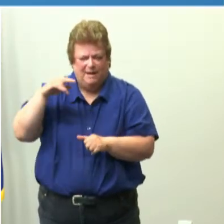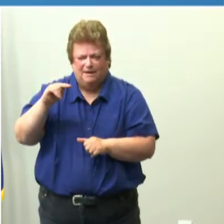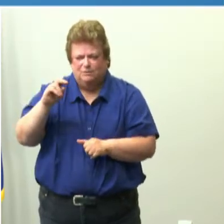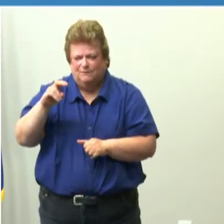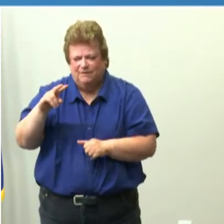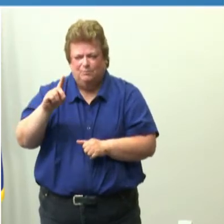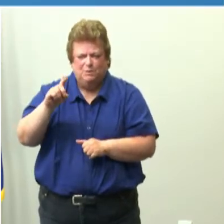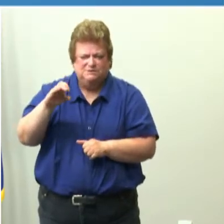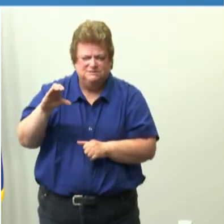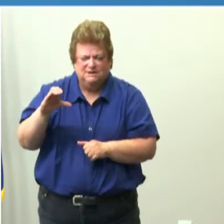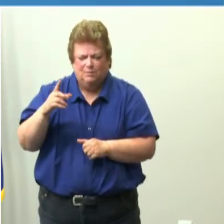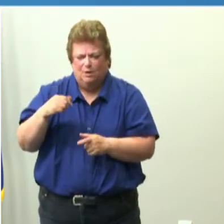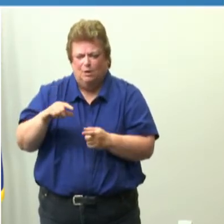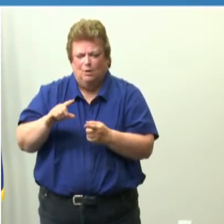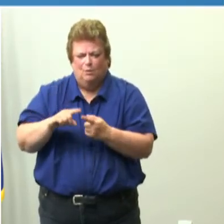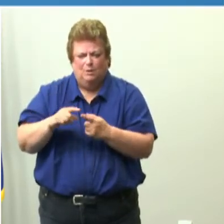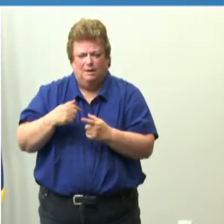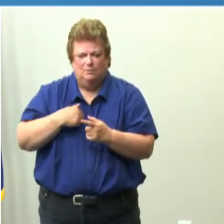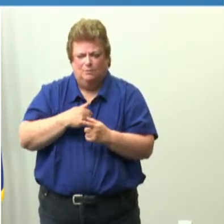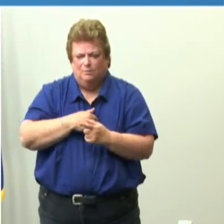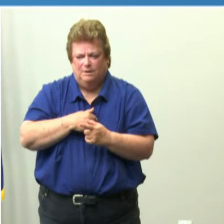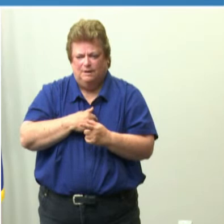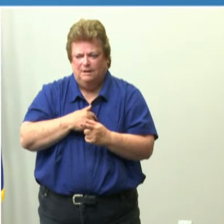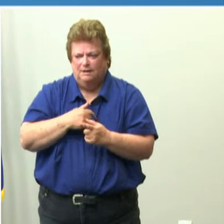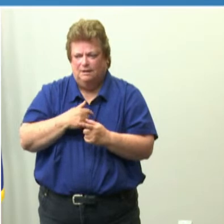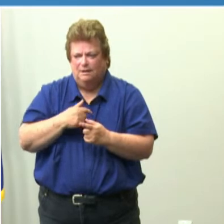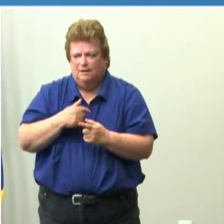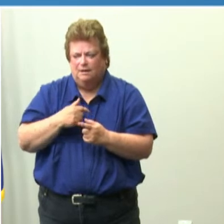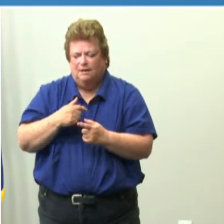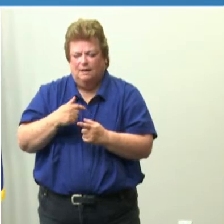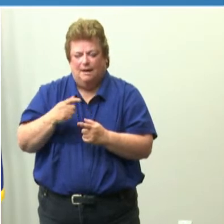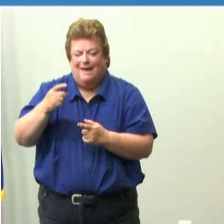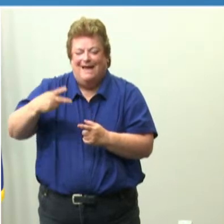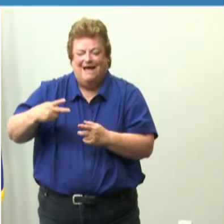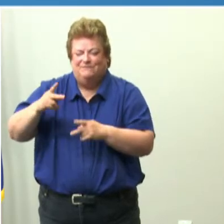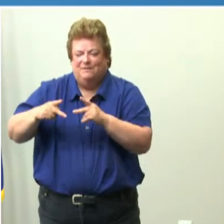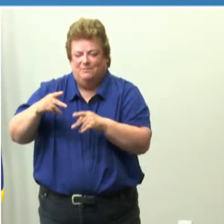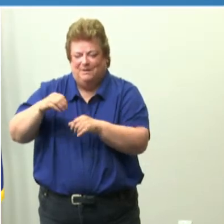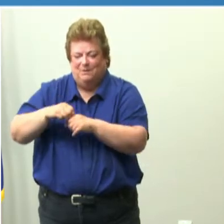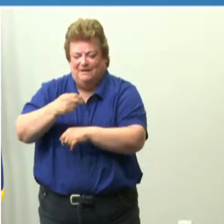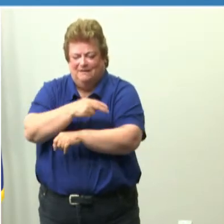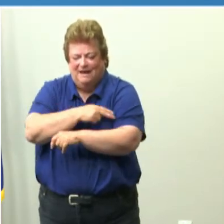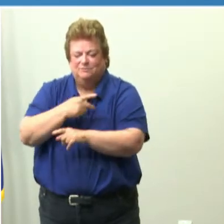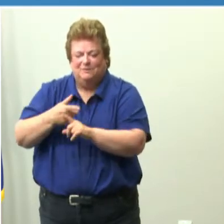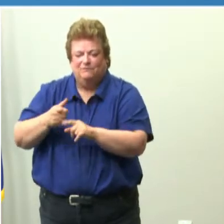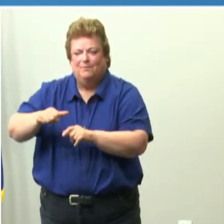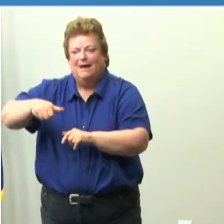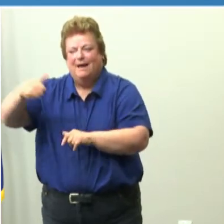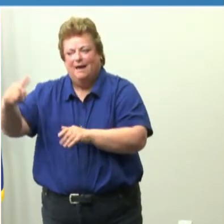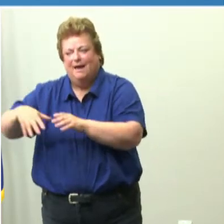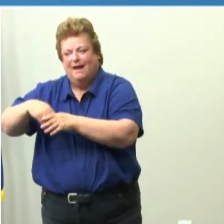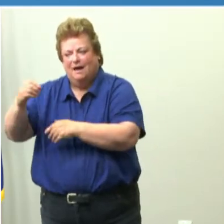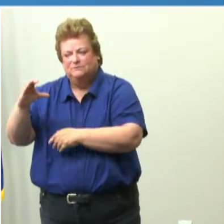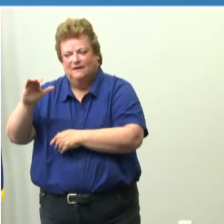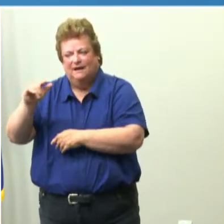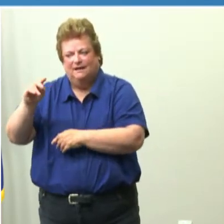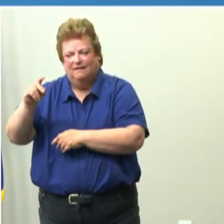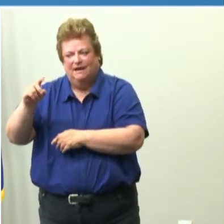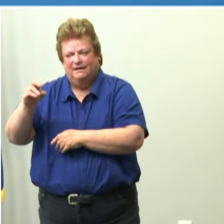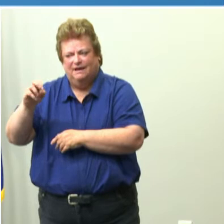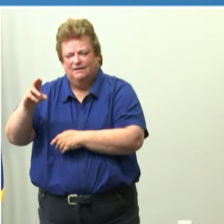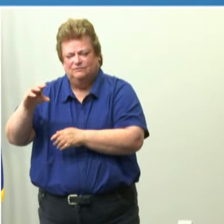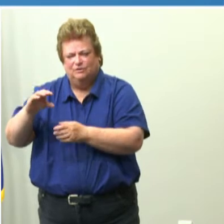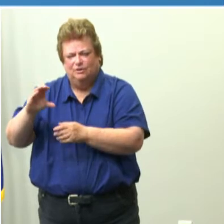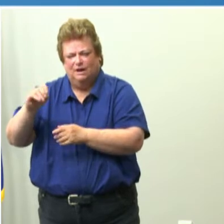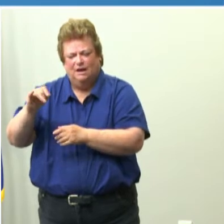December when pretty much half the people in the hospitals were from another county. Do you have any idea why we're having